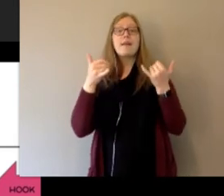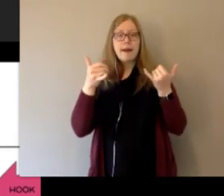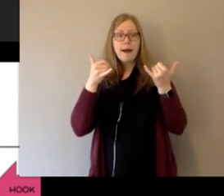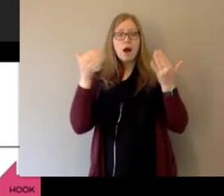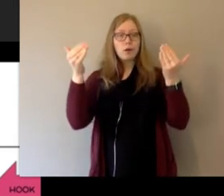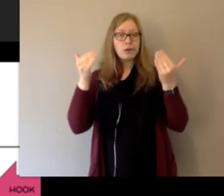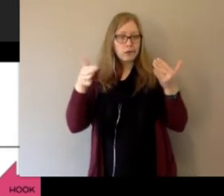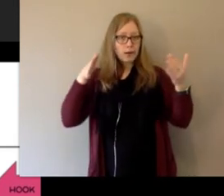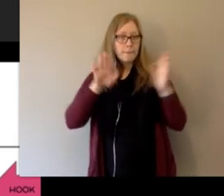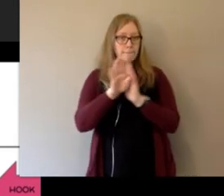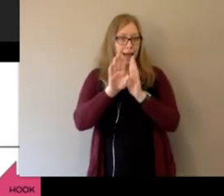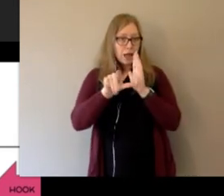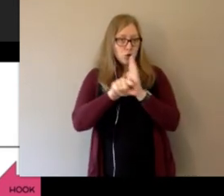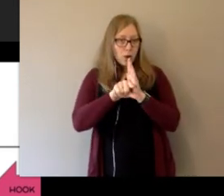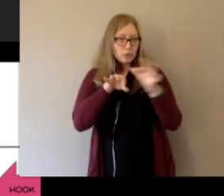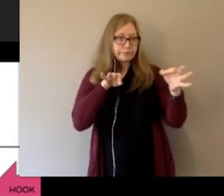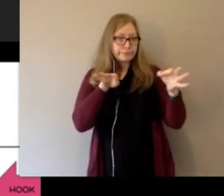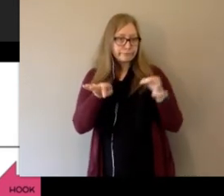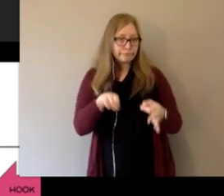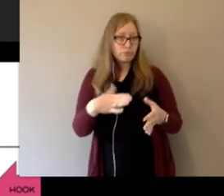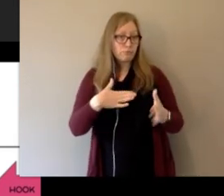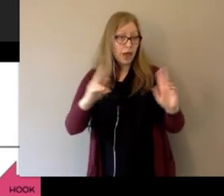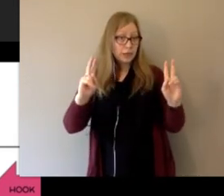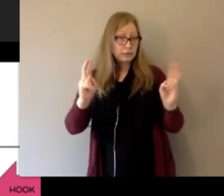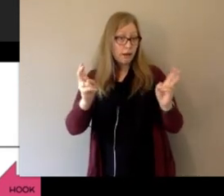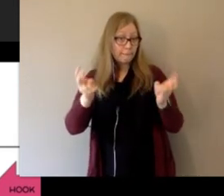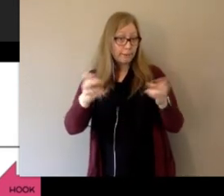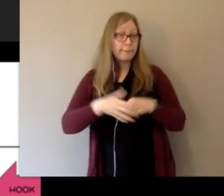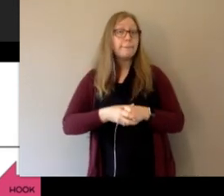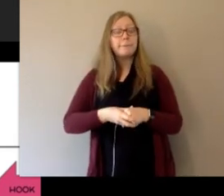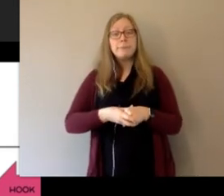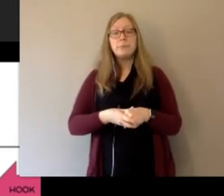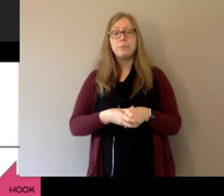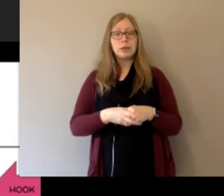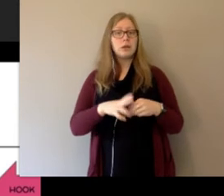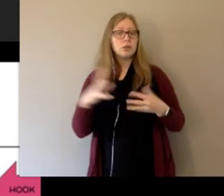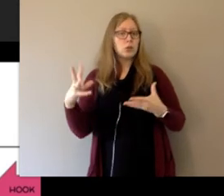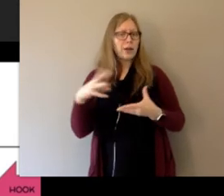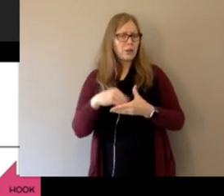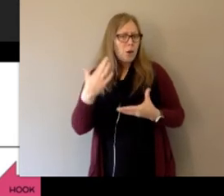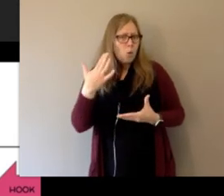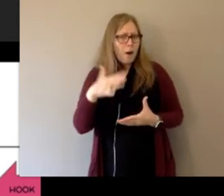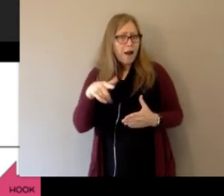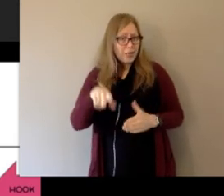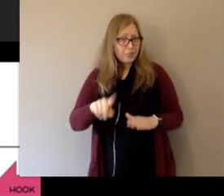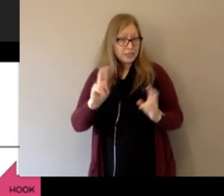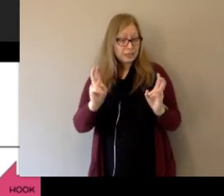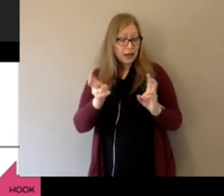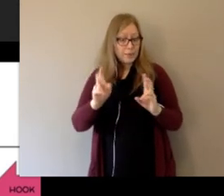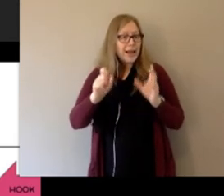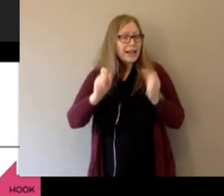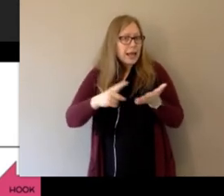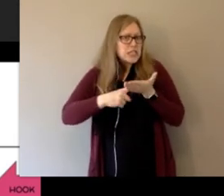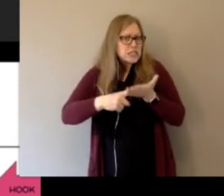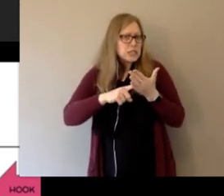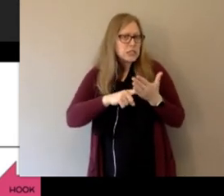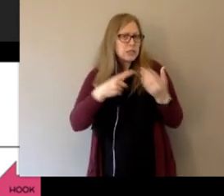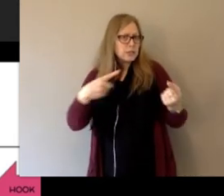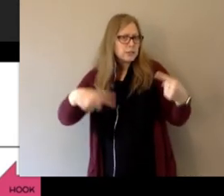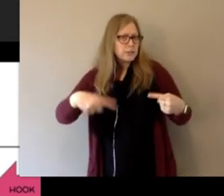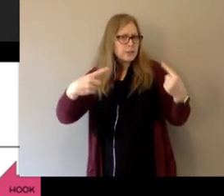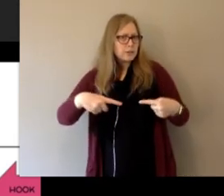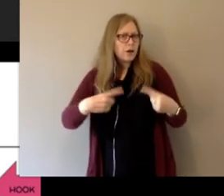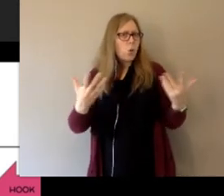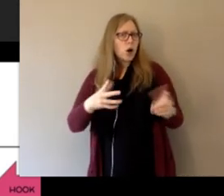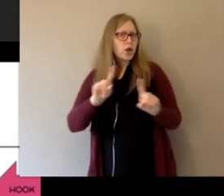on my topic. So you're going to include, why is this a debatable topic? What are the different perspectives out